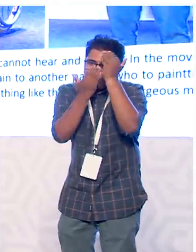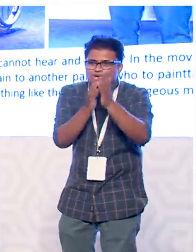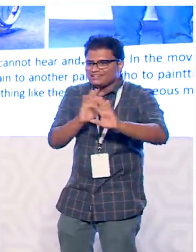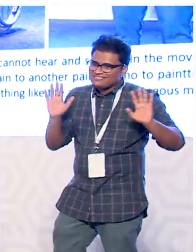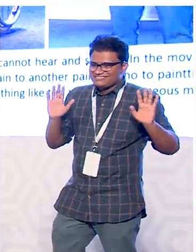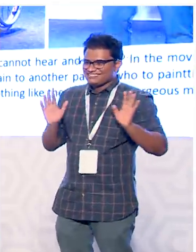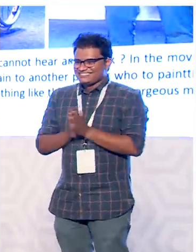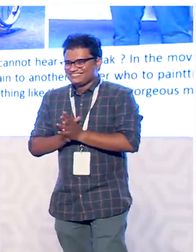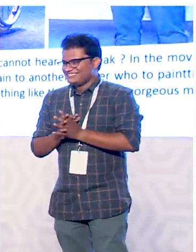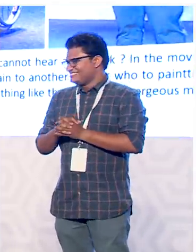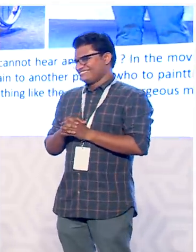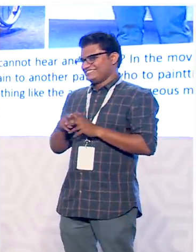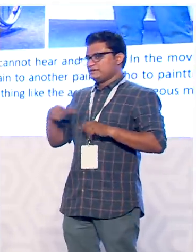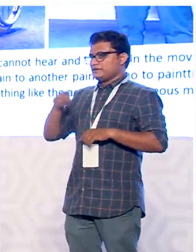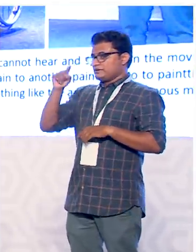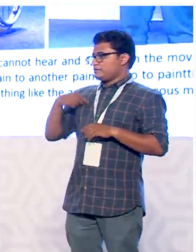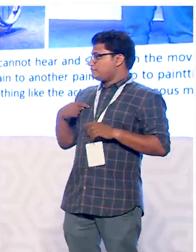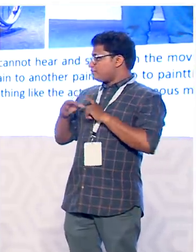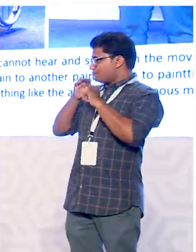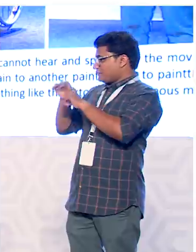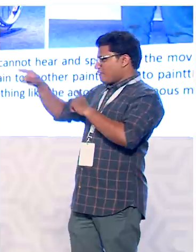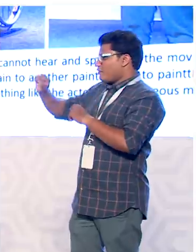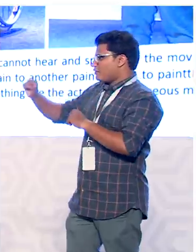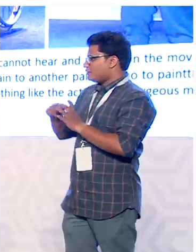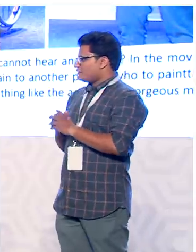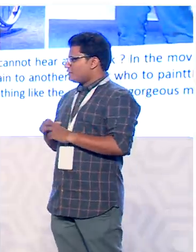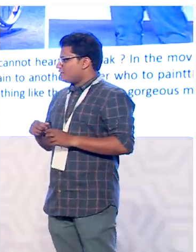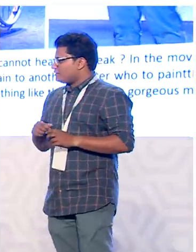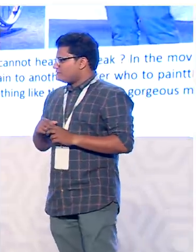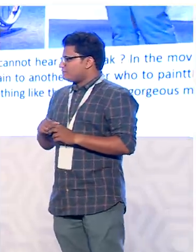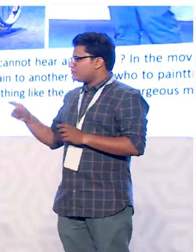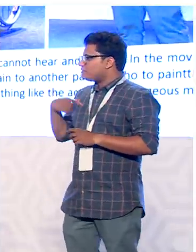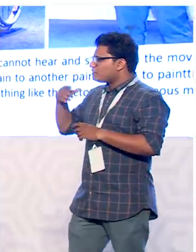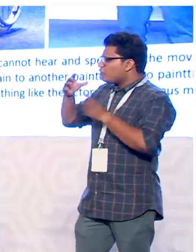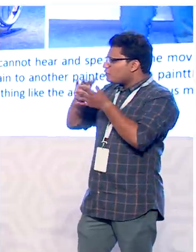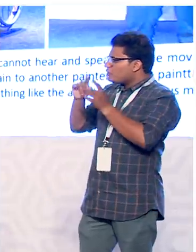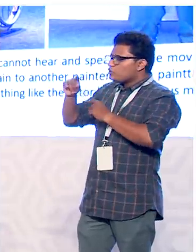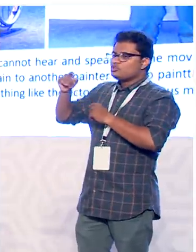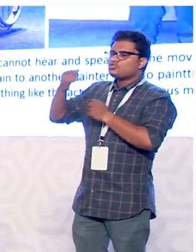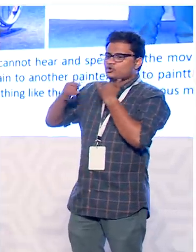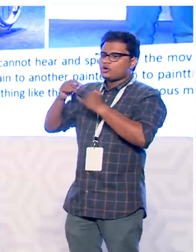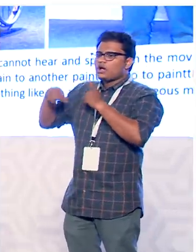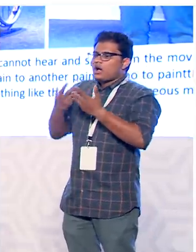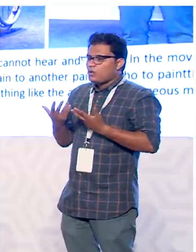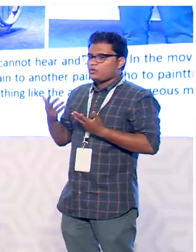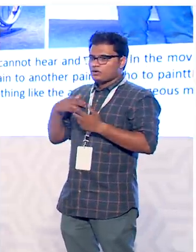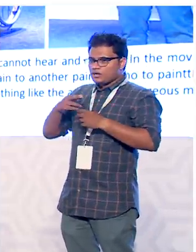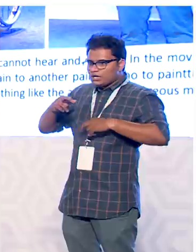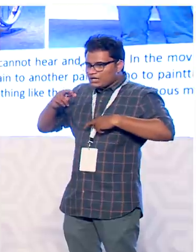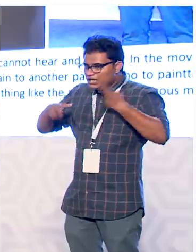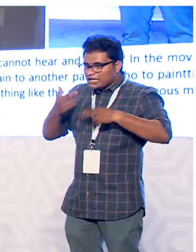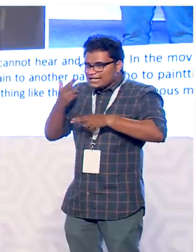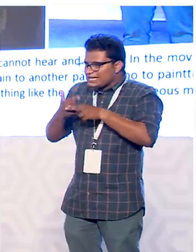That's it. Ma'am, I have one question from my side here. You shared this beautiful story of how the restaurant was